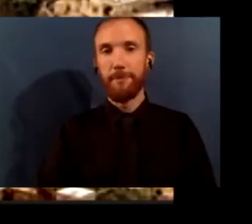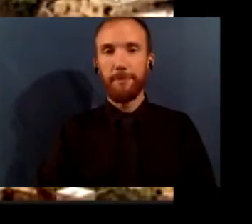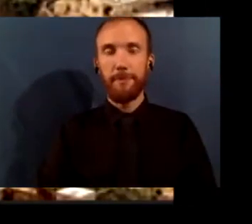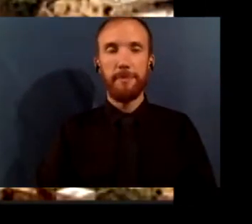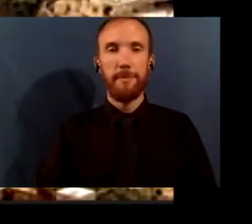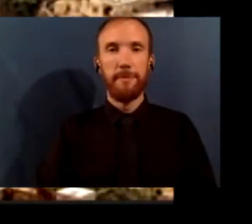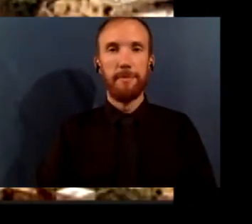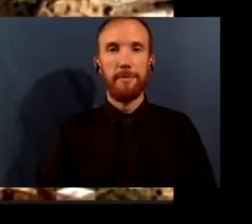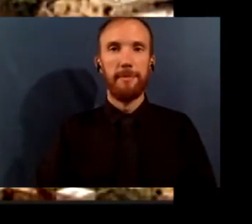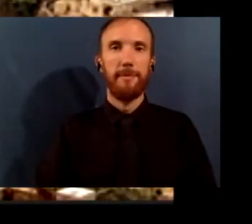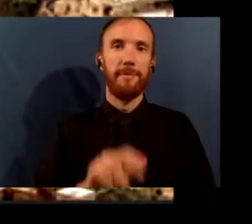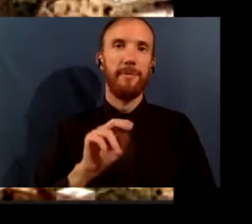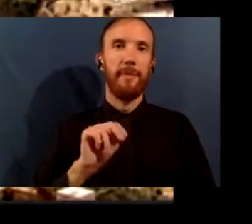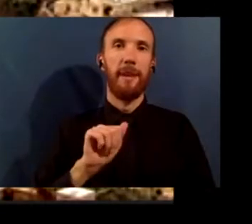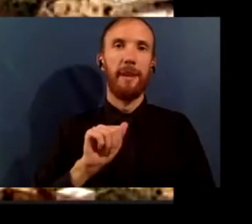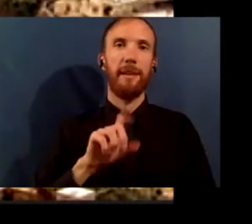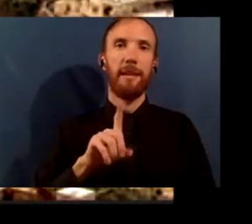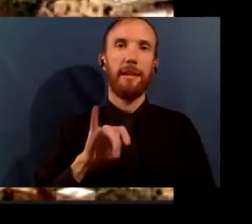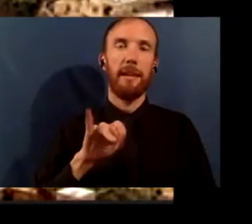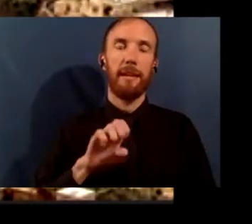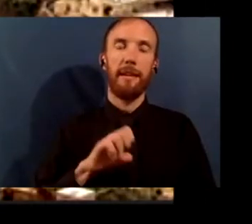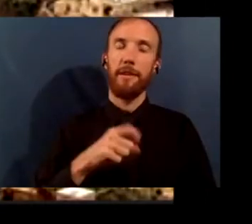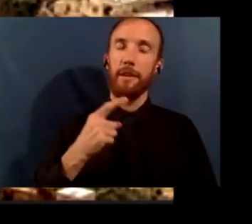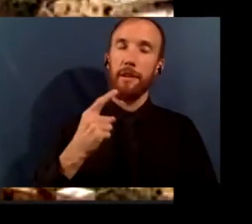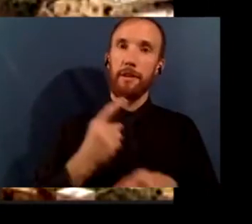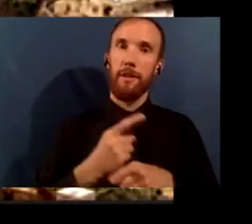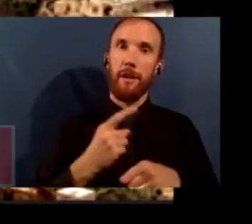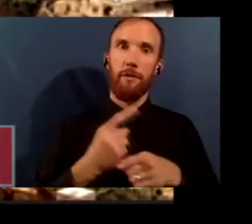Yeah, I mean, the contradictions, right?